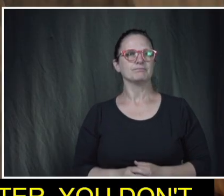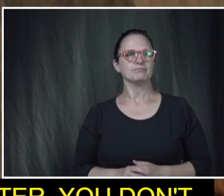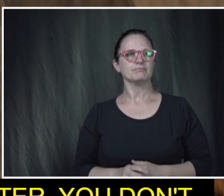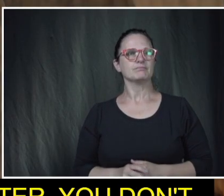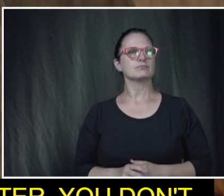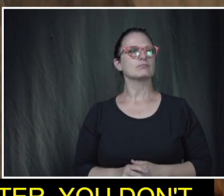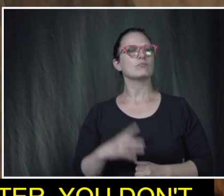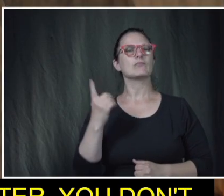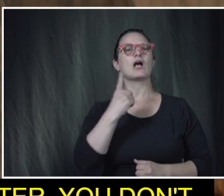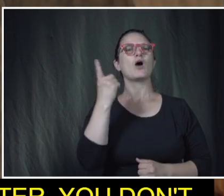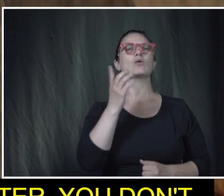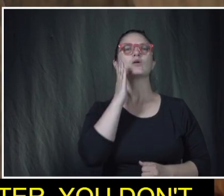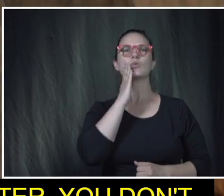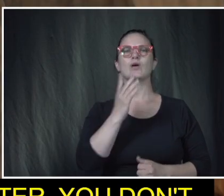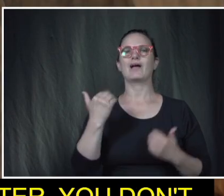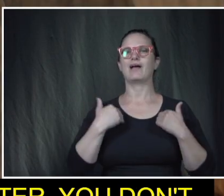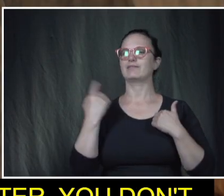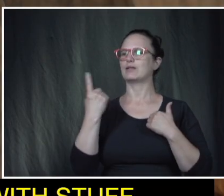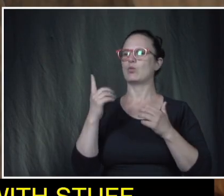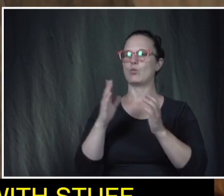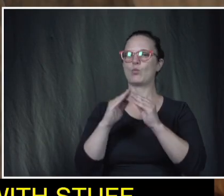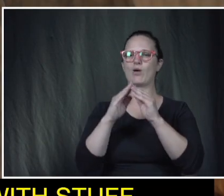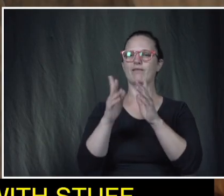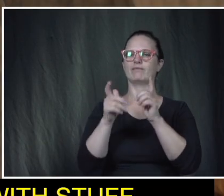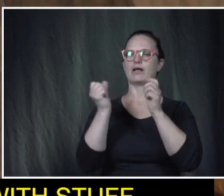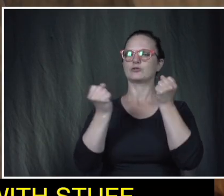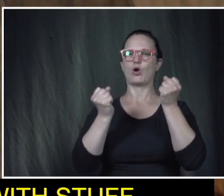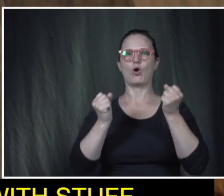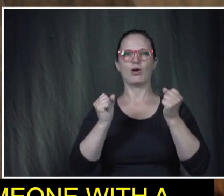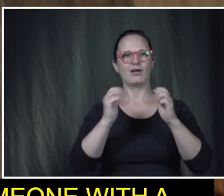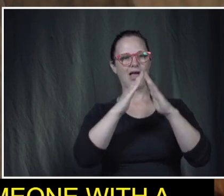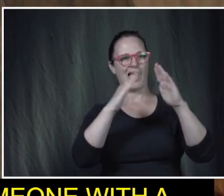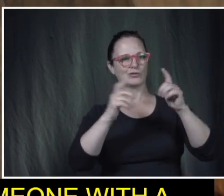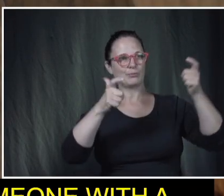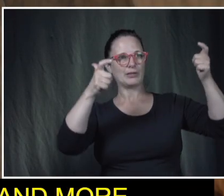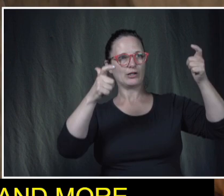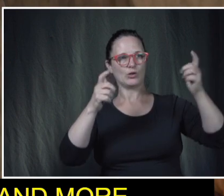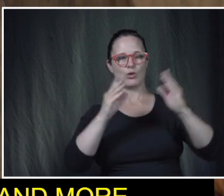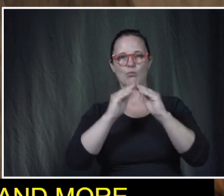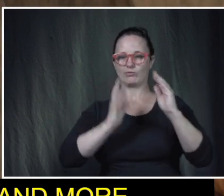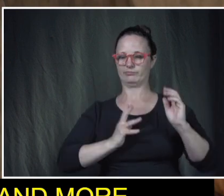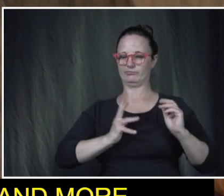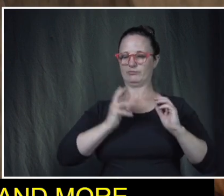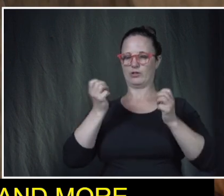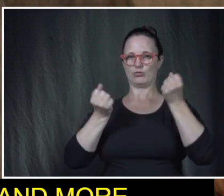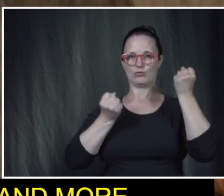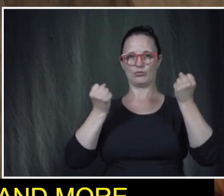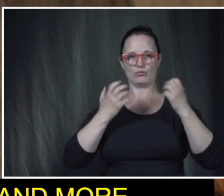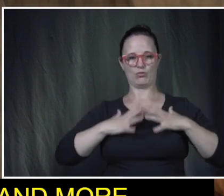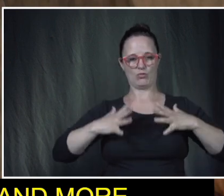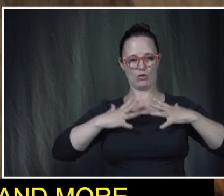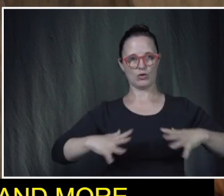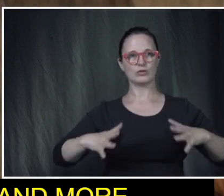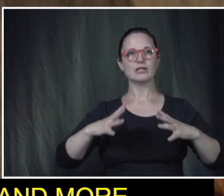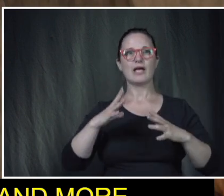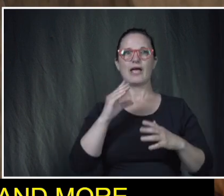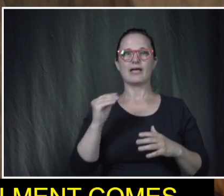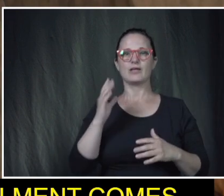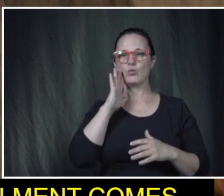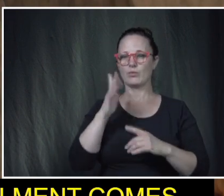There's always going to be someone with a faster car, a bigger house, more expensive clothes. Real fulfillment comes from somewhere